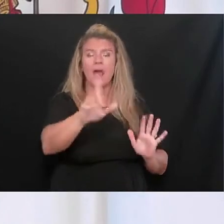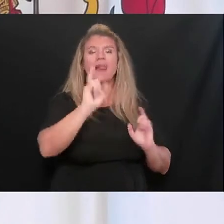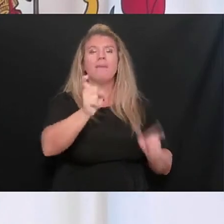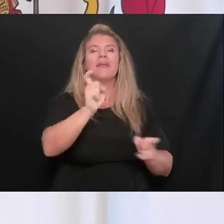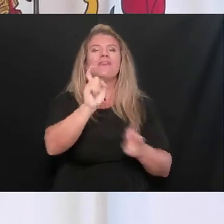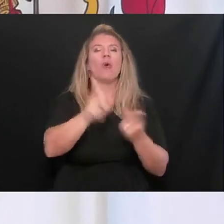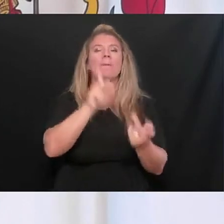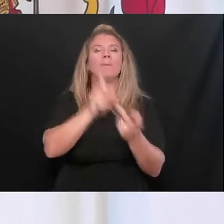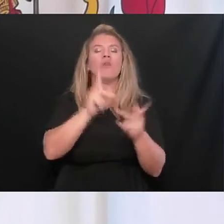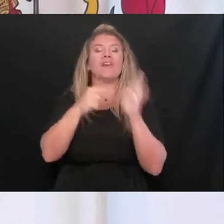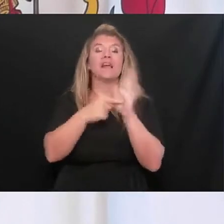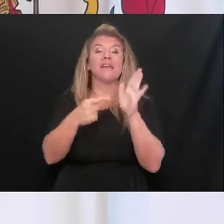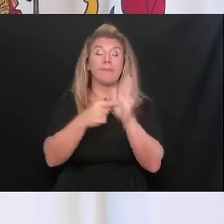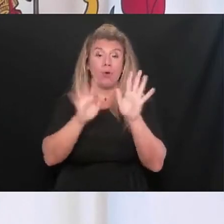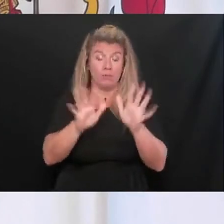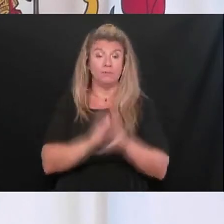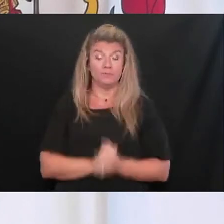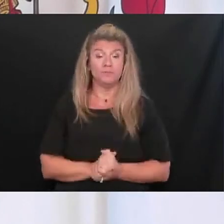example.